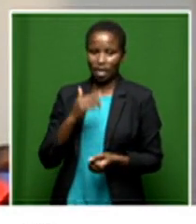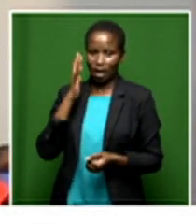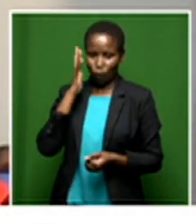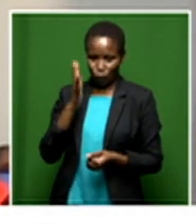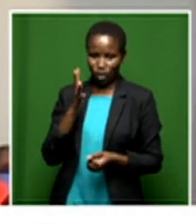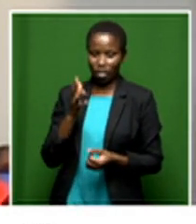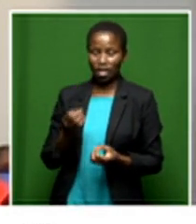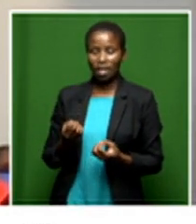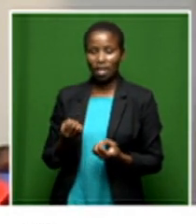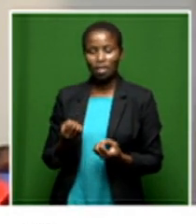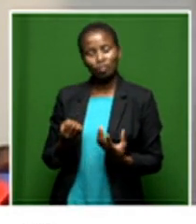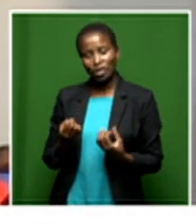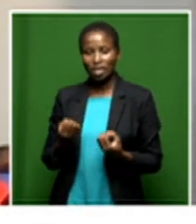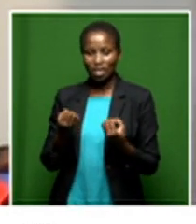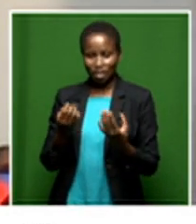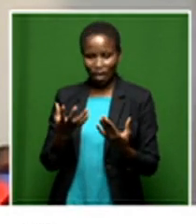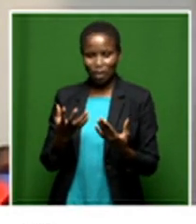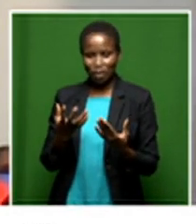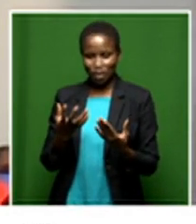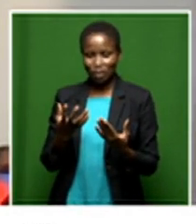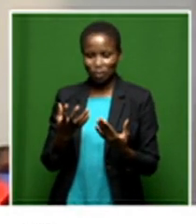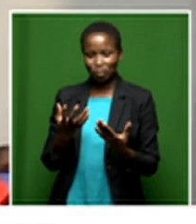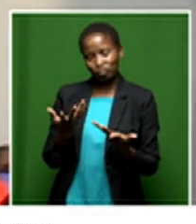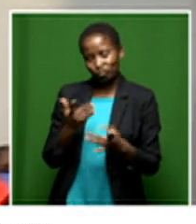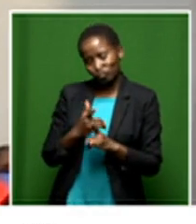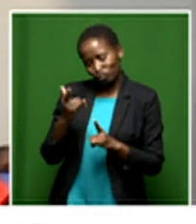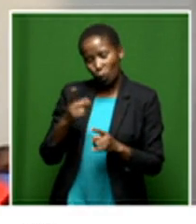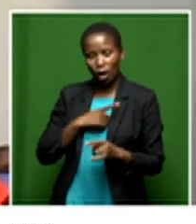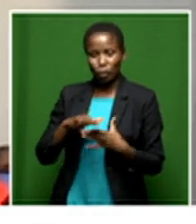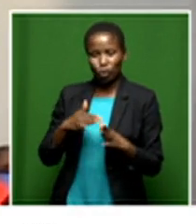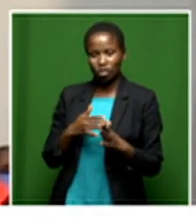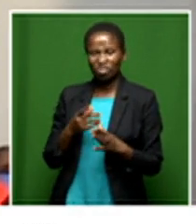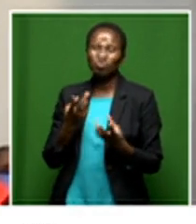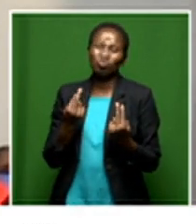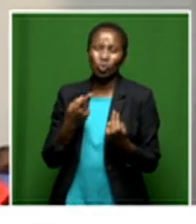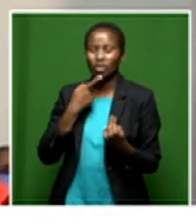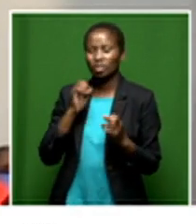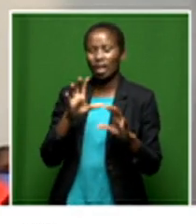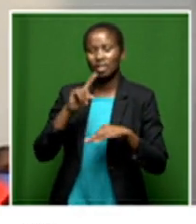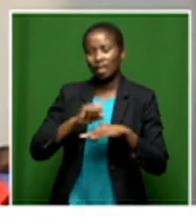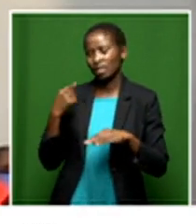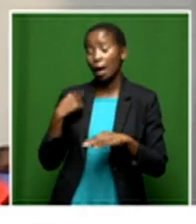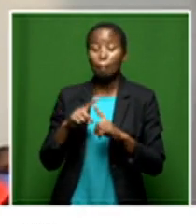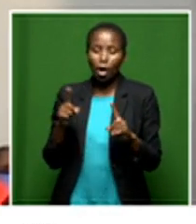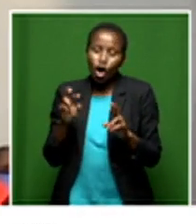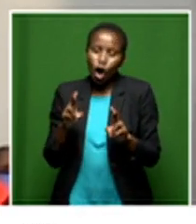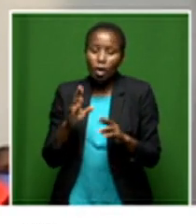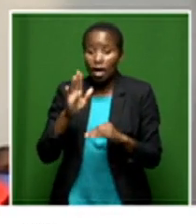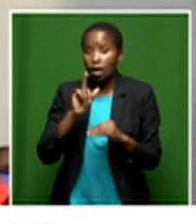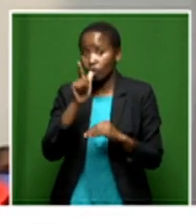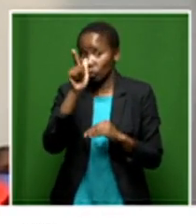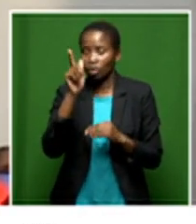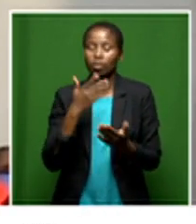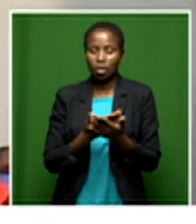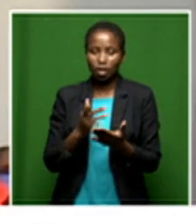you a pass on this one because you're only 10 days into the job, but I'm hoping that we can speak to you again at a later stage to get an answer